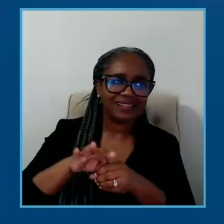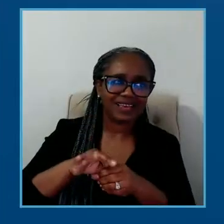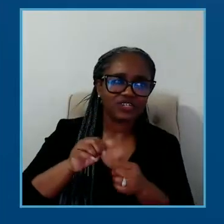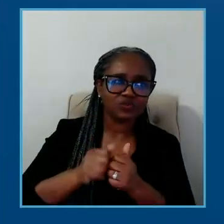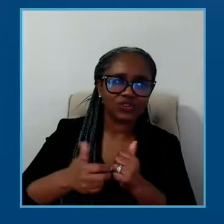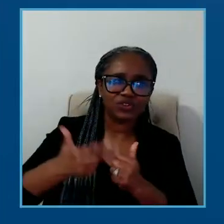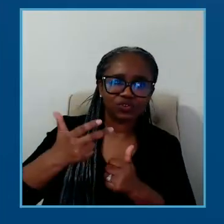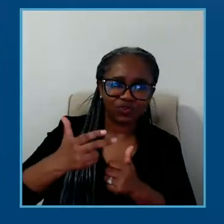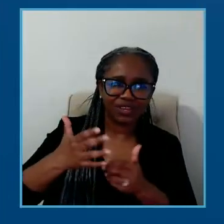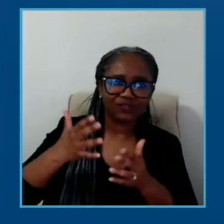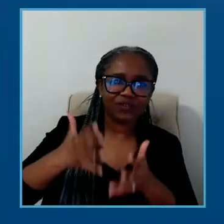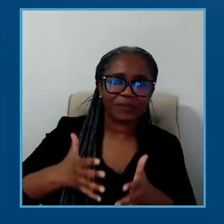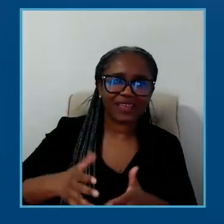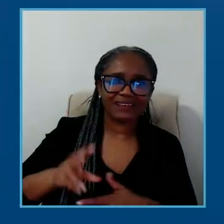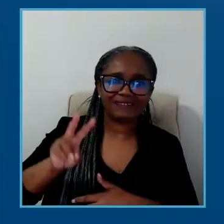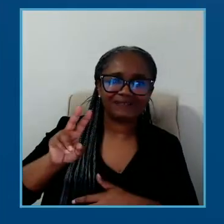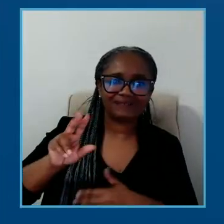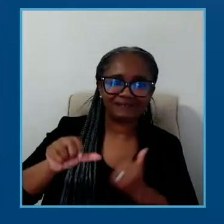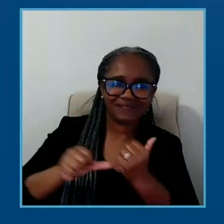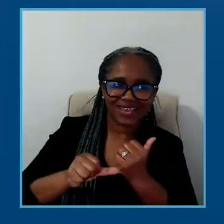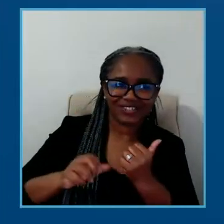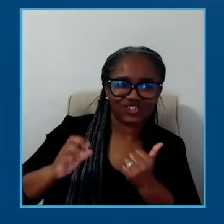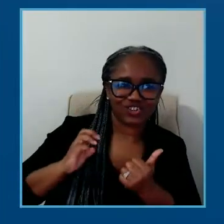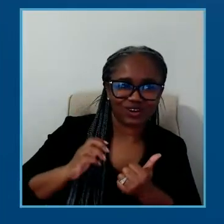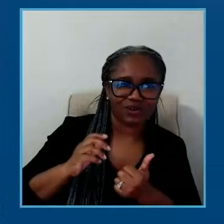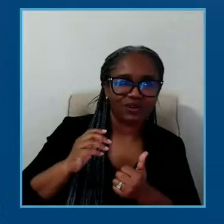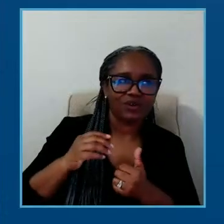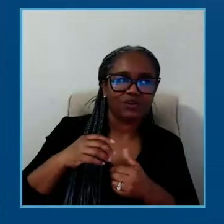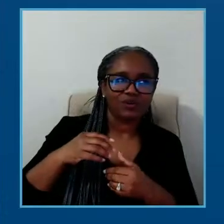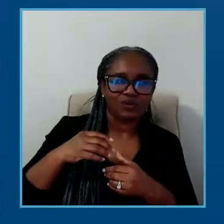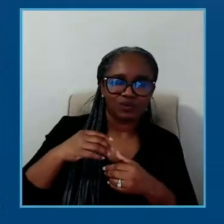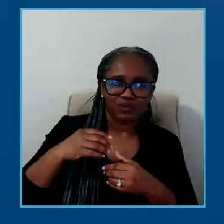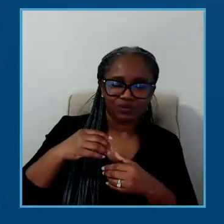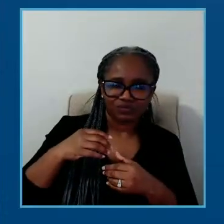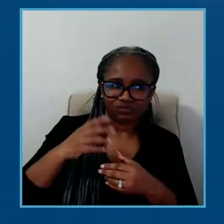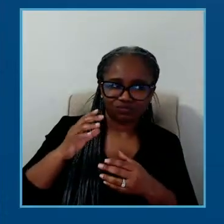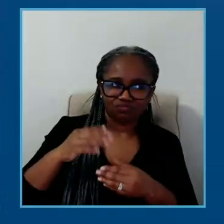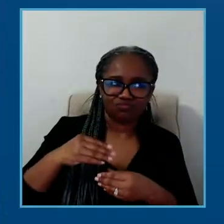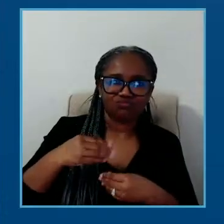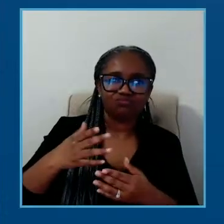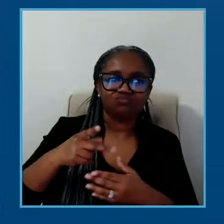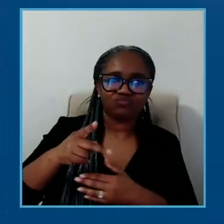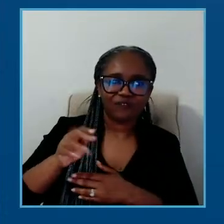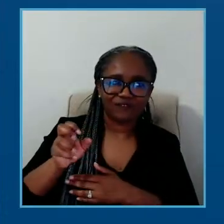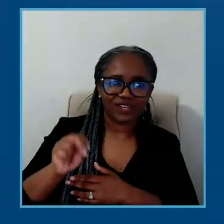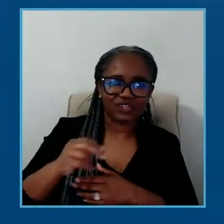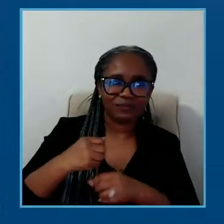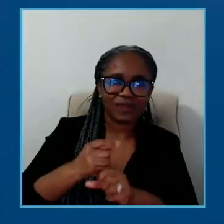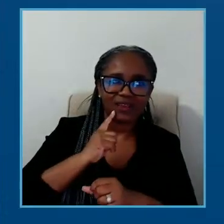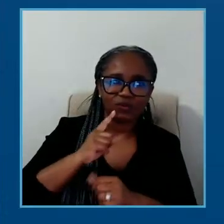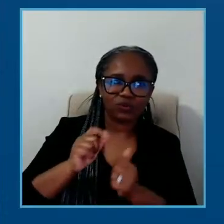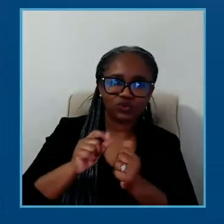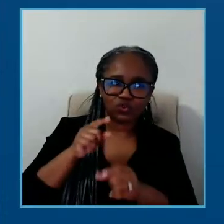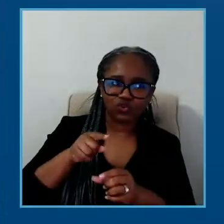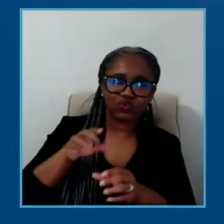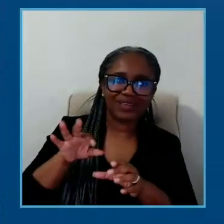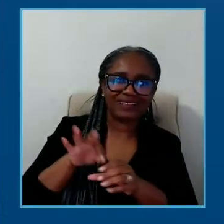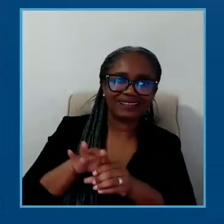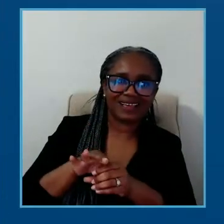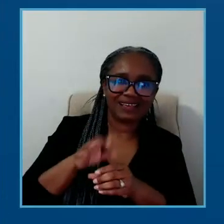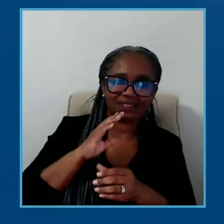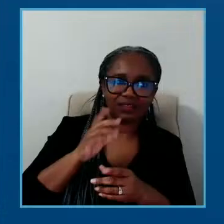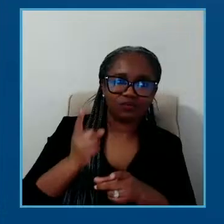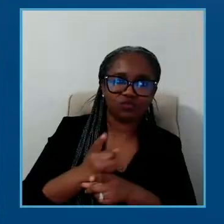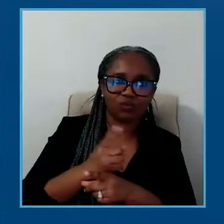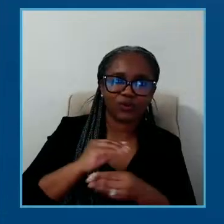the national chairperson and the president of the Association of State Democratic Committees, ASDC, the